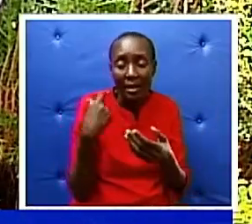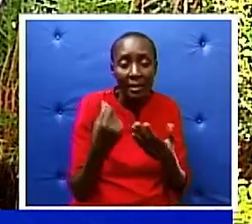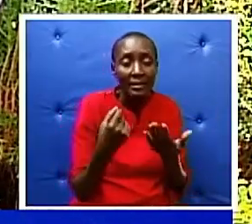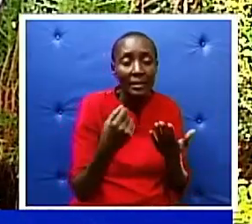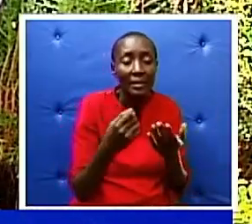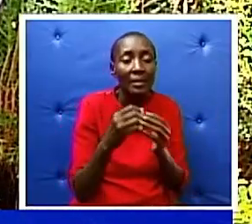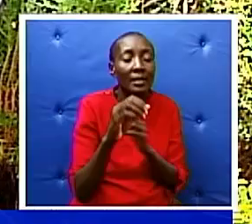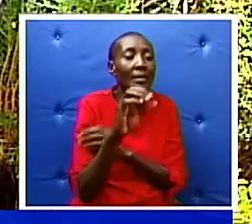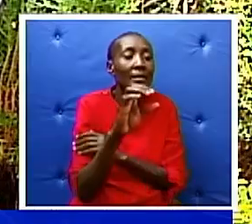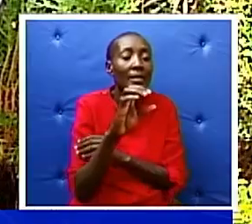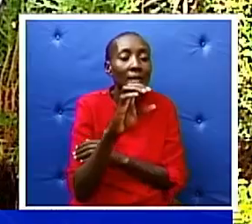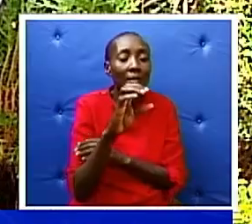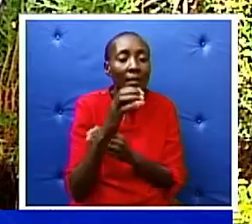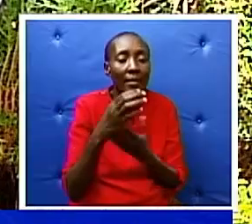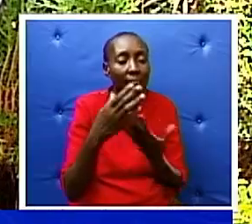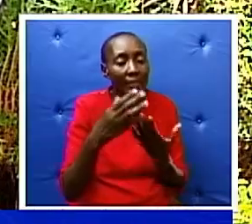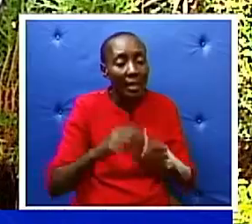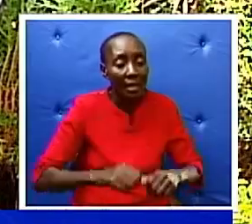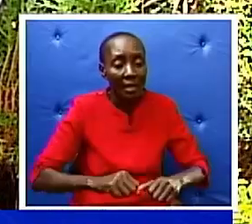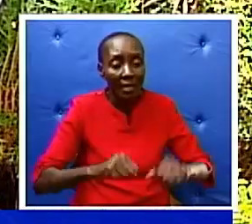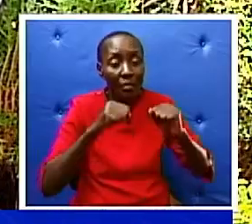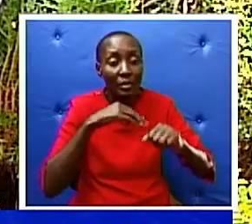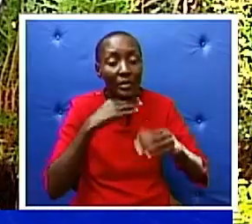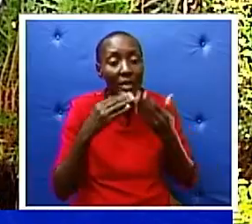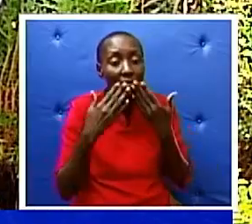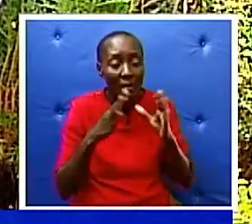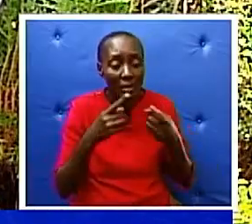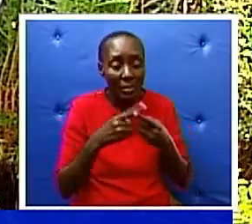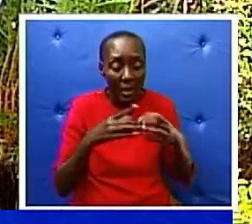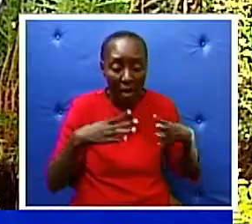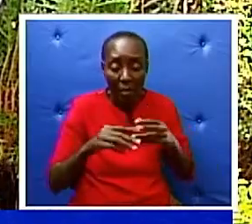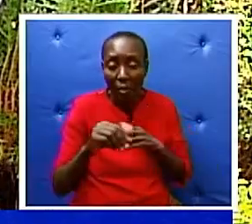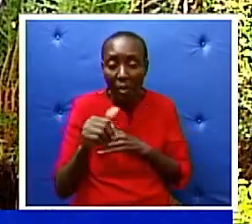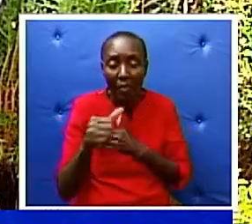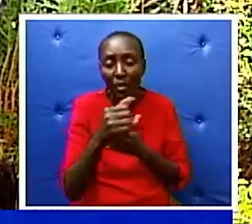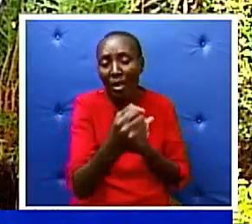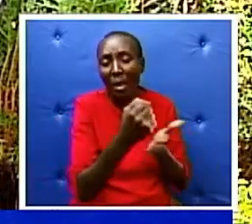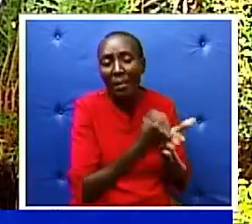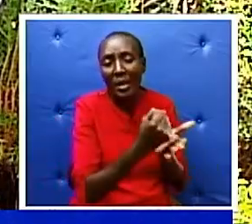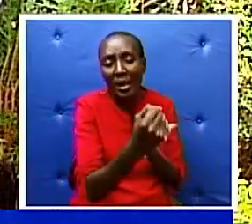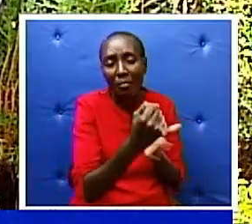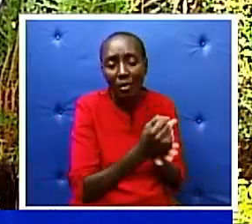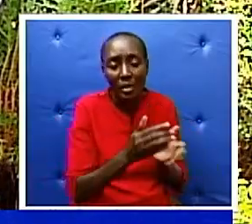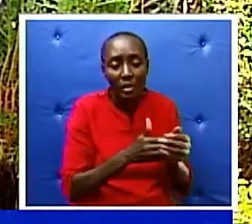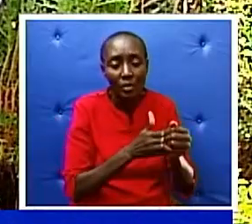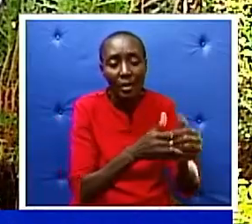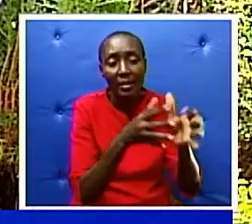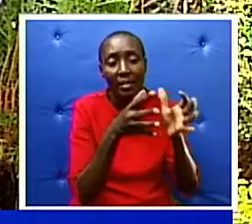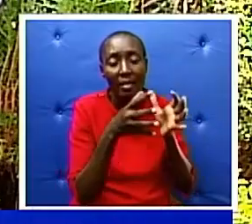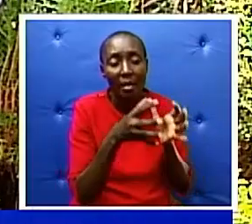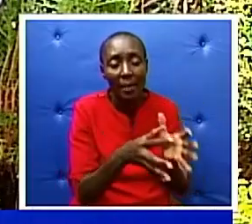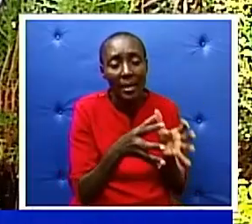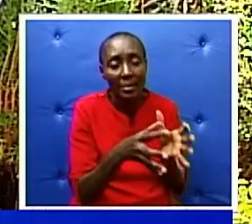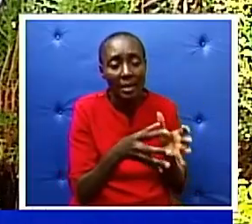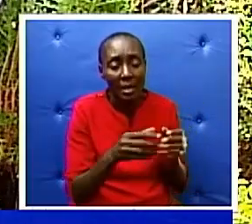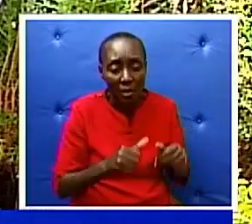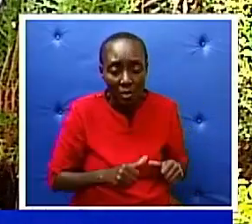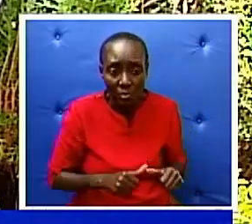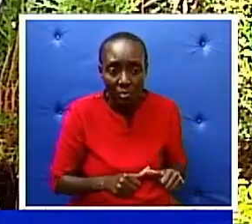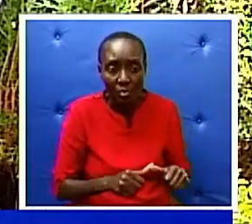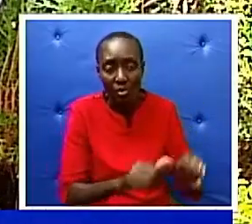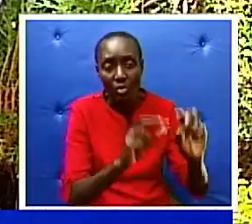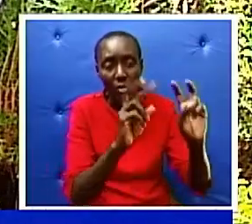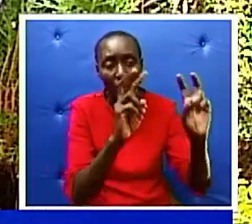director, and there are people who have been employed to run the party, to go on with the affairs of the